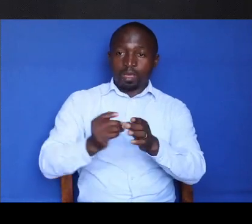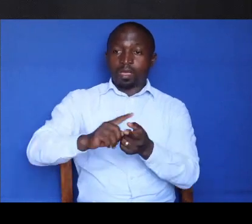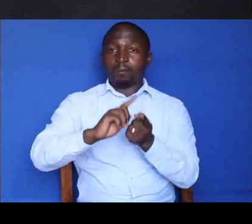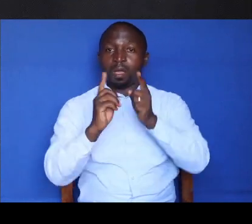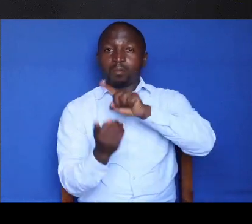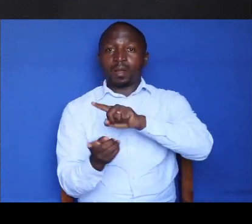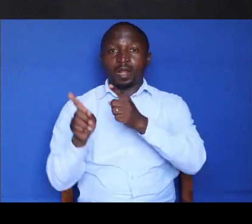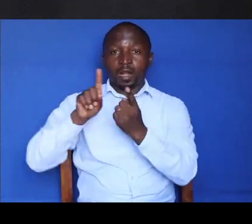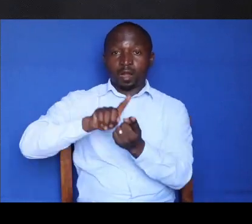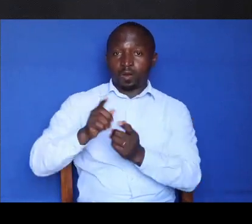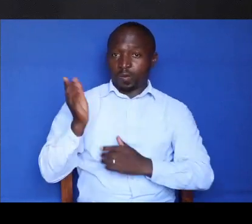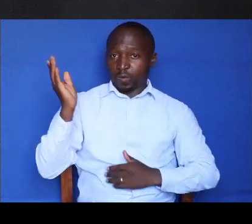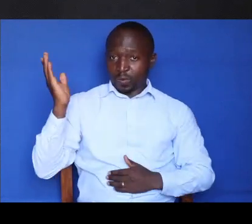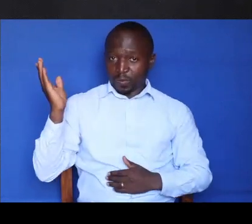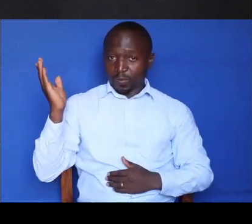rejuvenation.